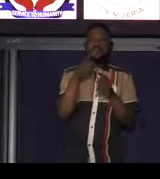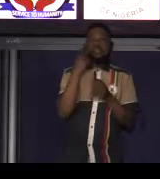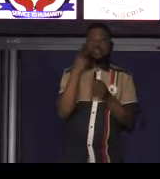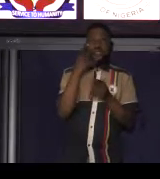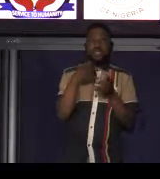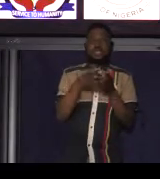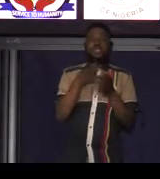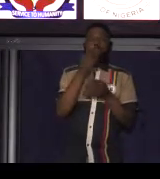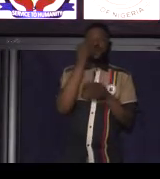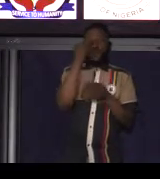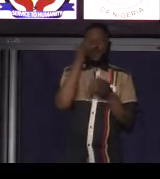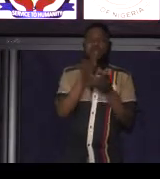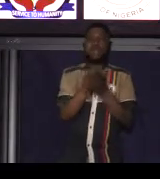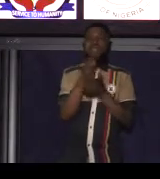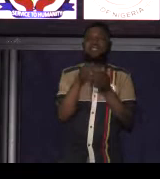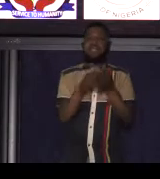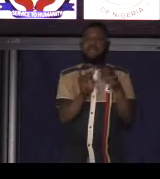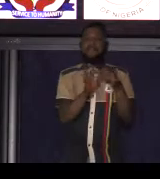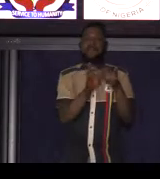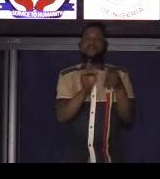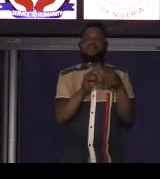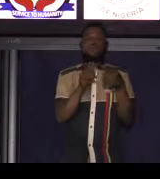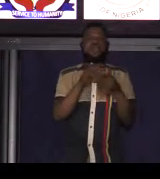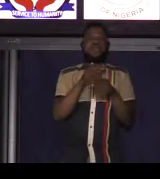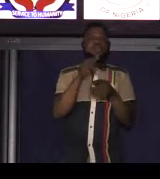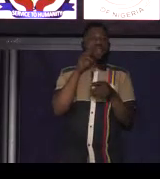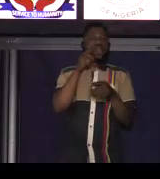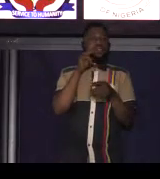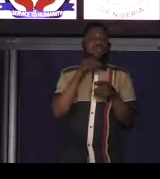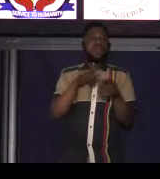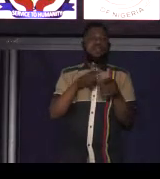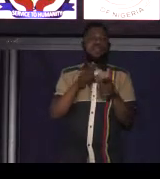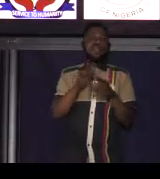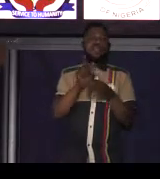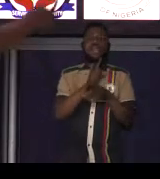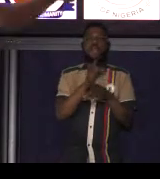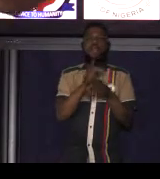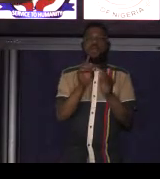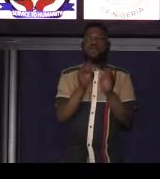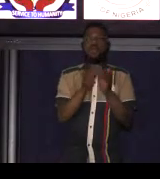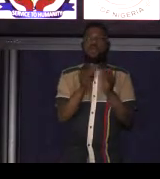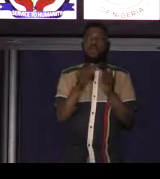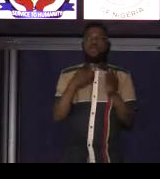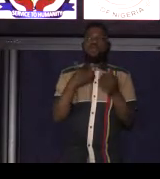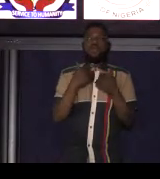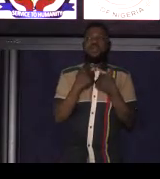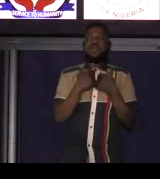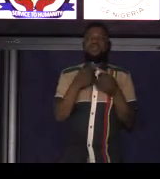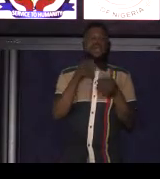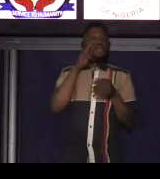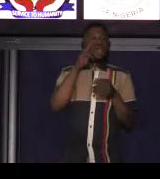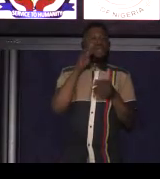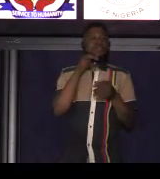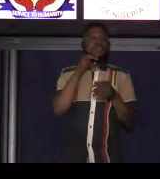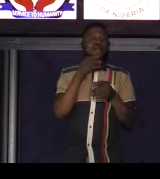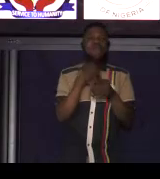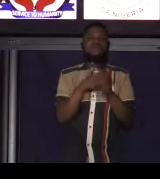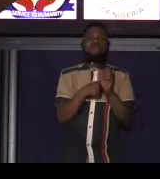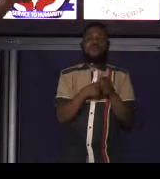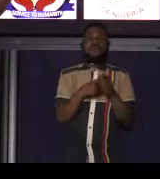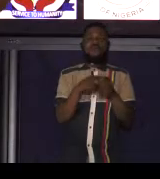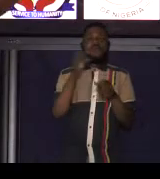When you see it, you know that this belongs to Nigerian Labour Congress. We have these two, Nigeria